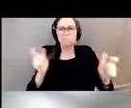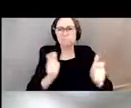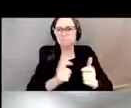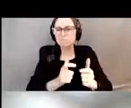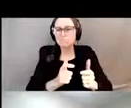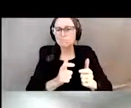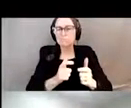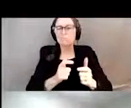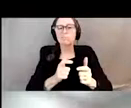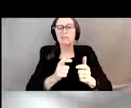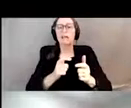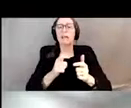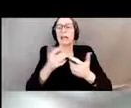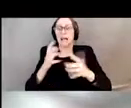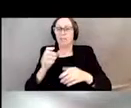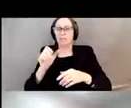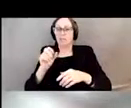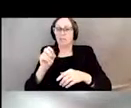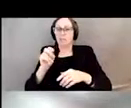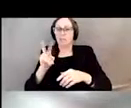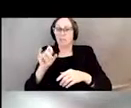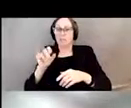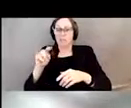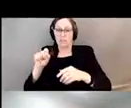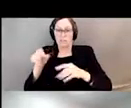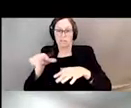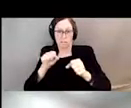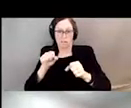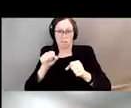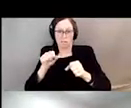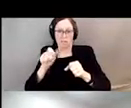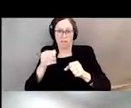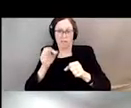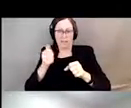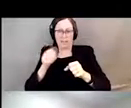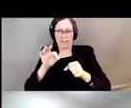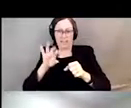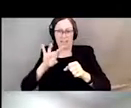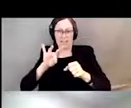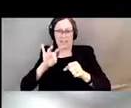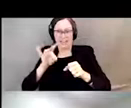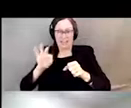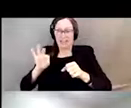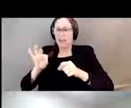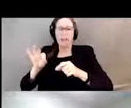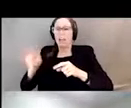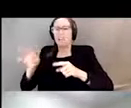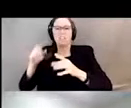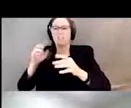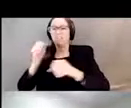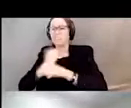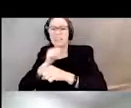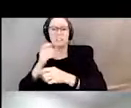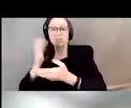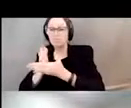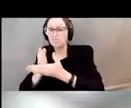Once the Soviets leave in 1989, the fighting doesn't end. Those local warlords in Afghanistan start to